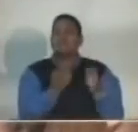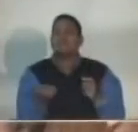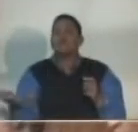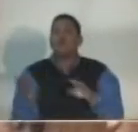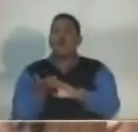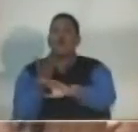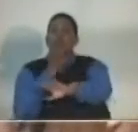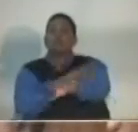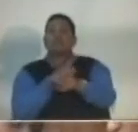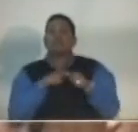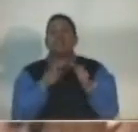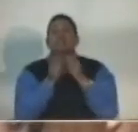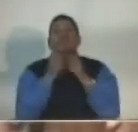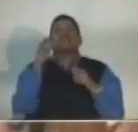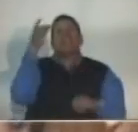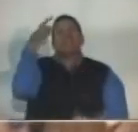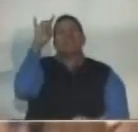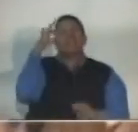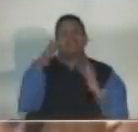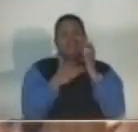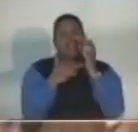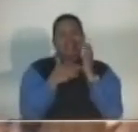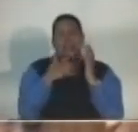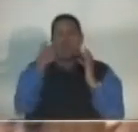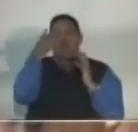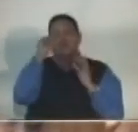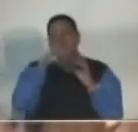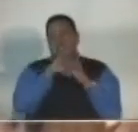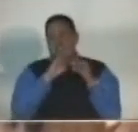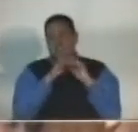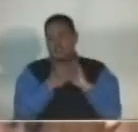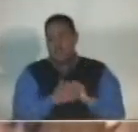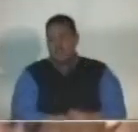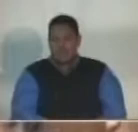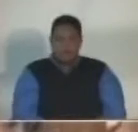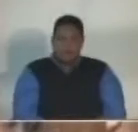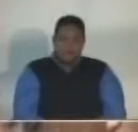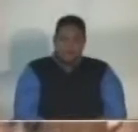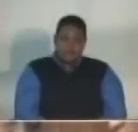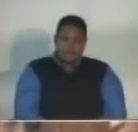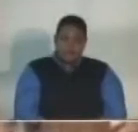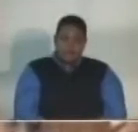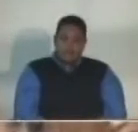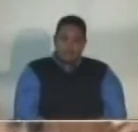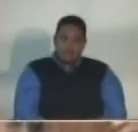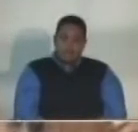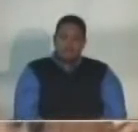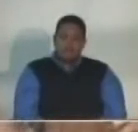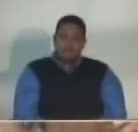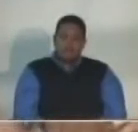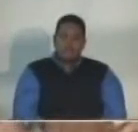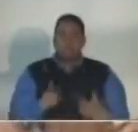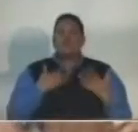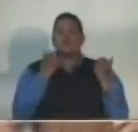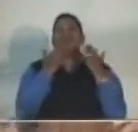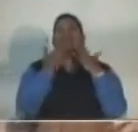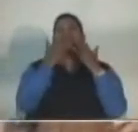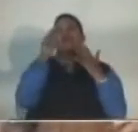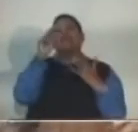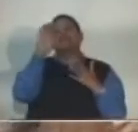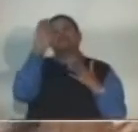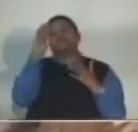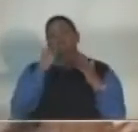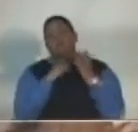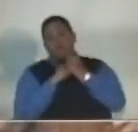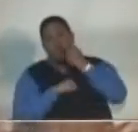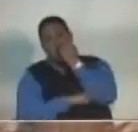upgrades, starting with the 18 technical high schools across Jamaica. And I want to thank the NCB Foundation,